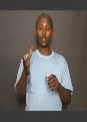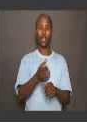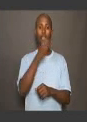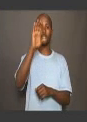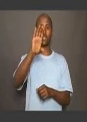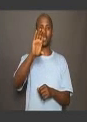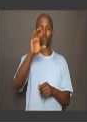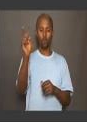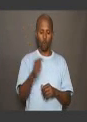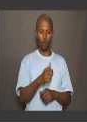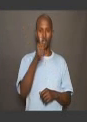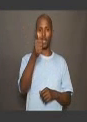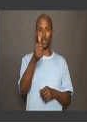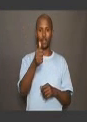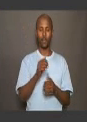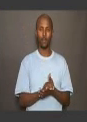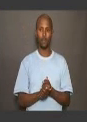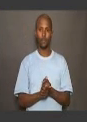c over a.